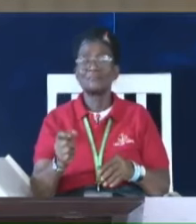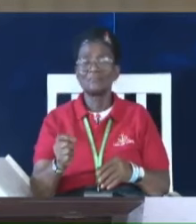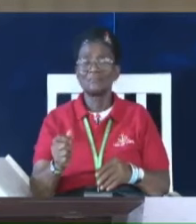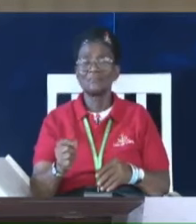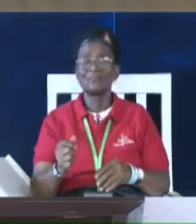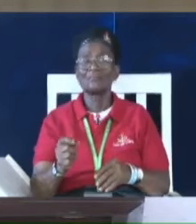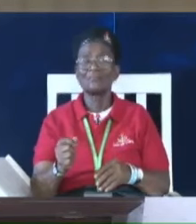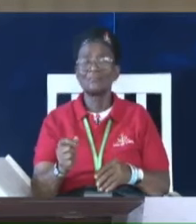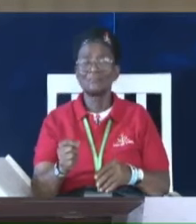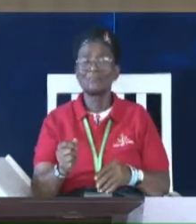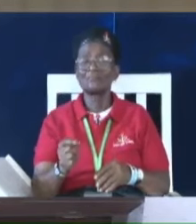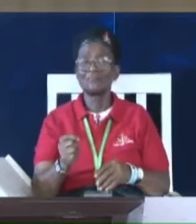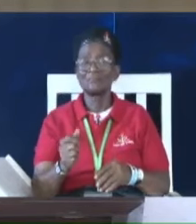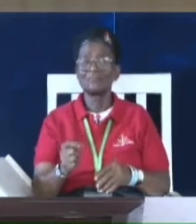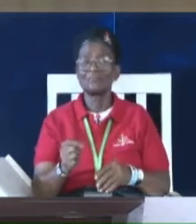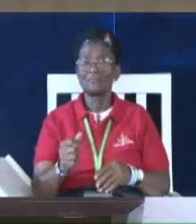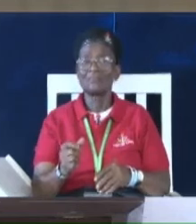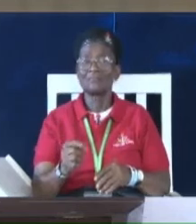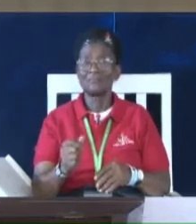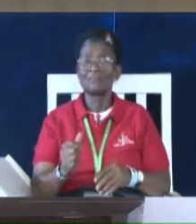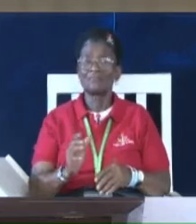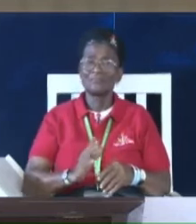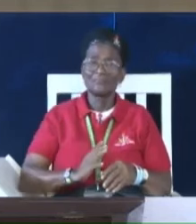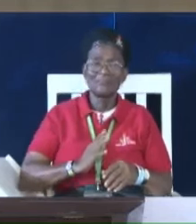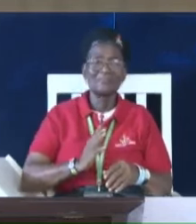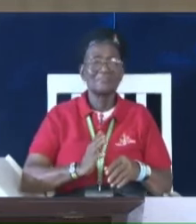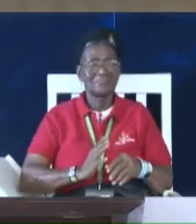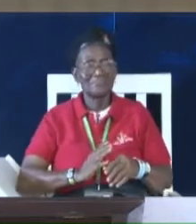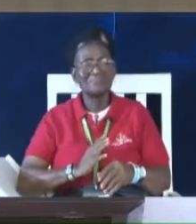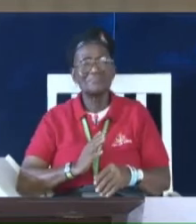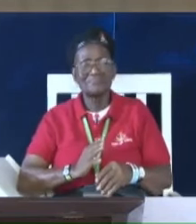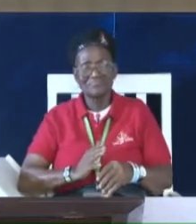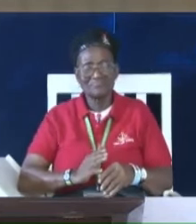little, I would like to call it, a little jelenke.